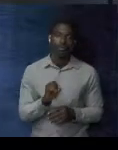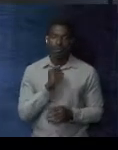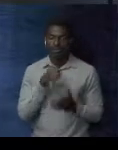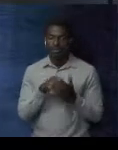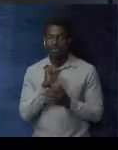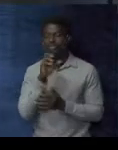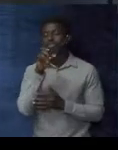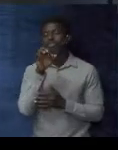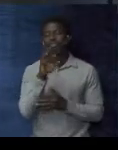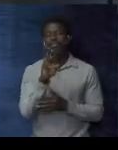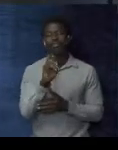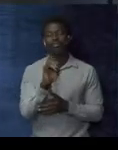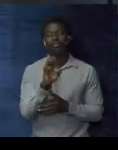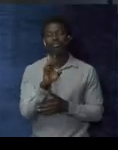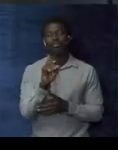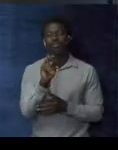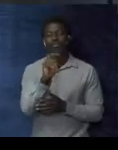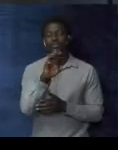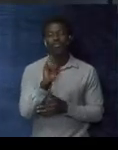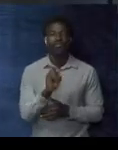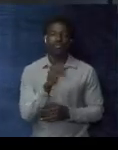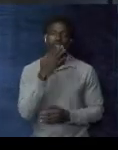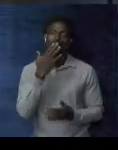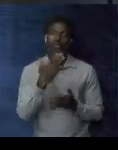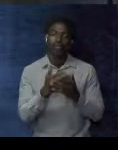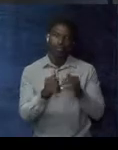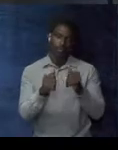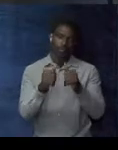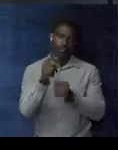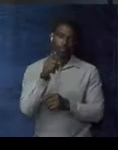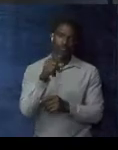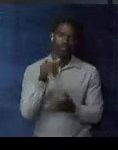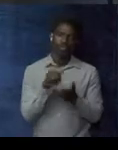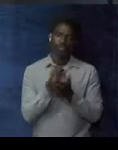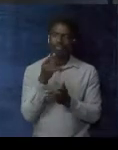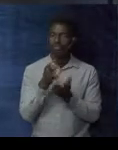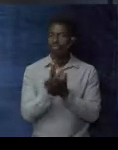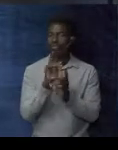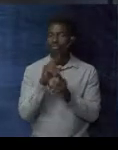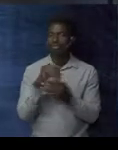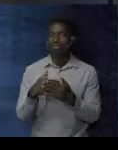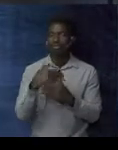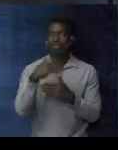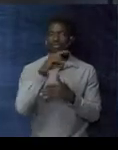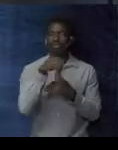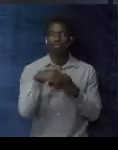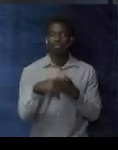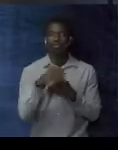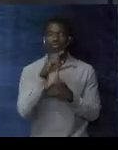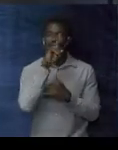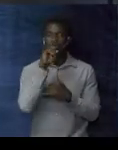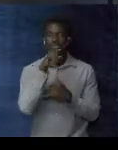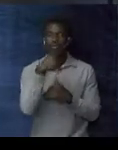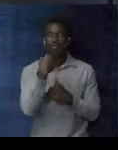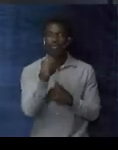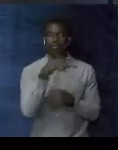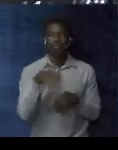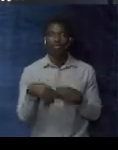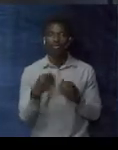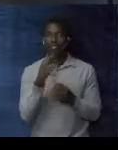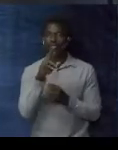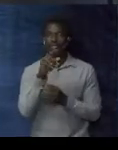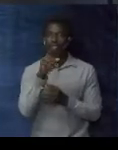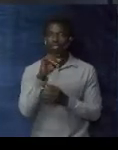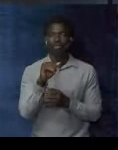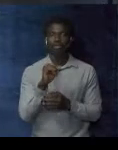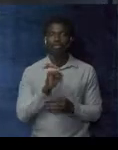people chorusing circumference. Good job, you. That is the correct answer. Next question says, how many